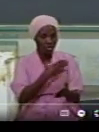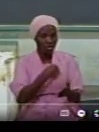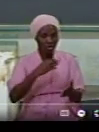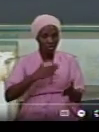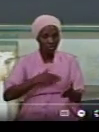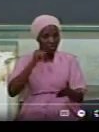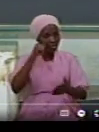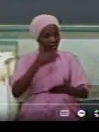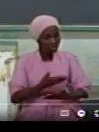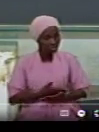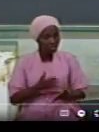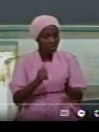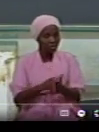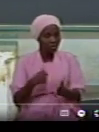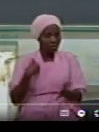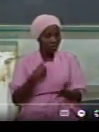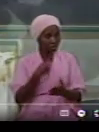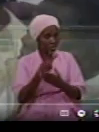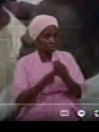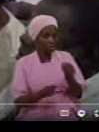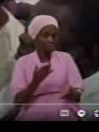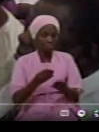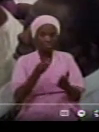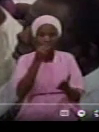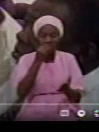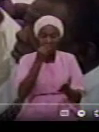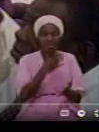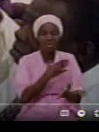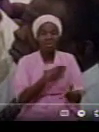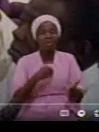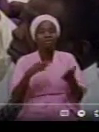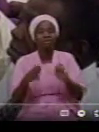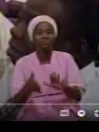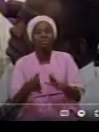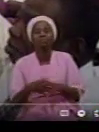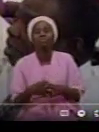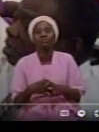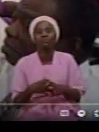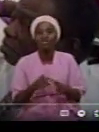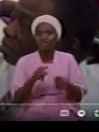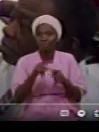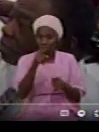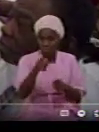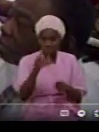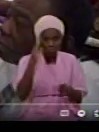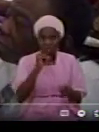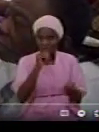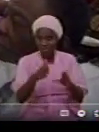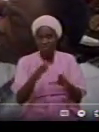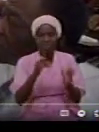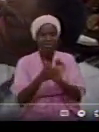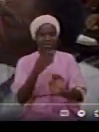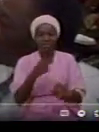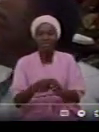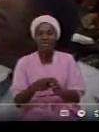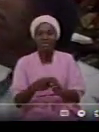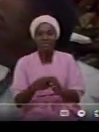it. Tell me, but you will not die. I say you will not